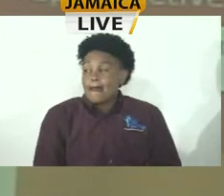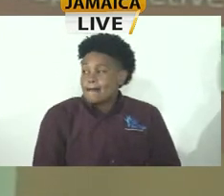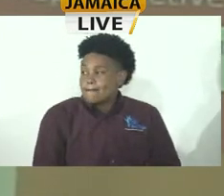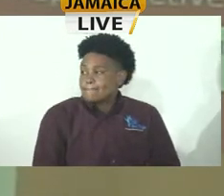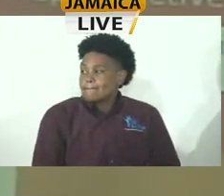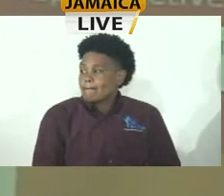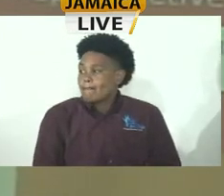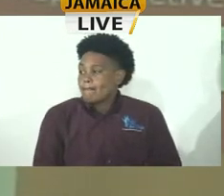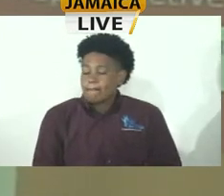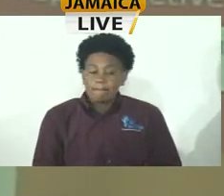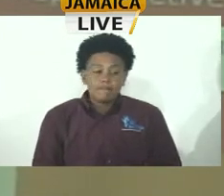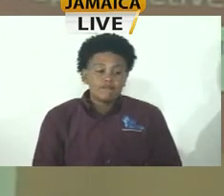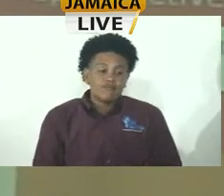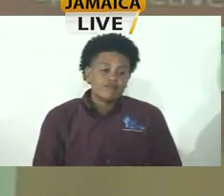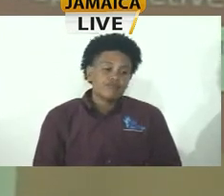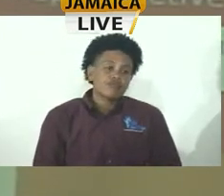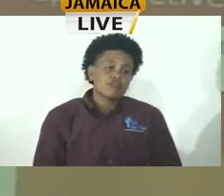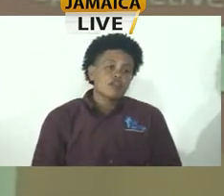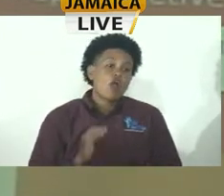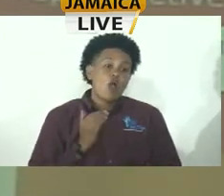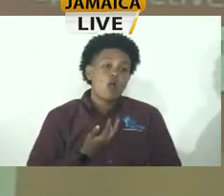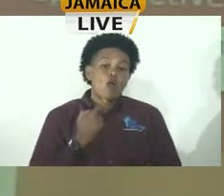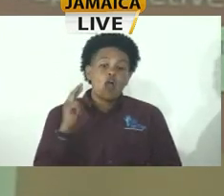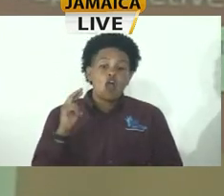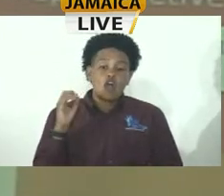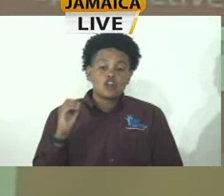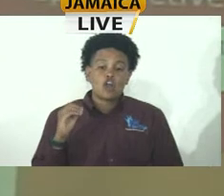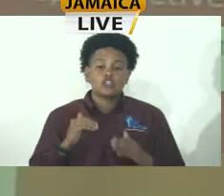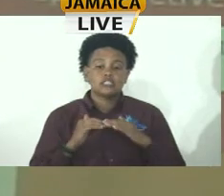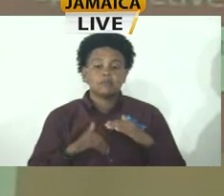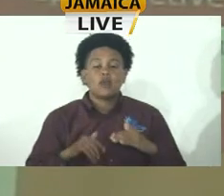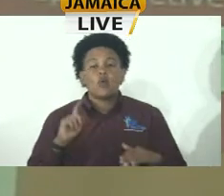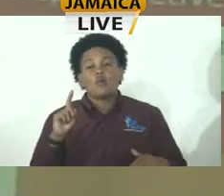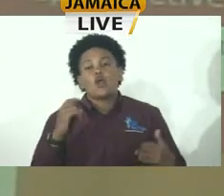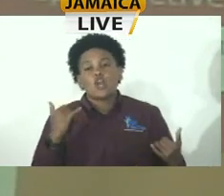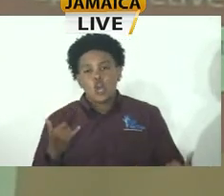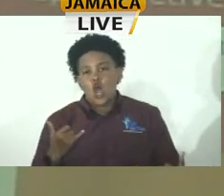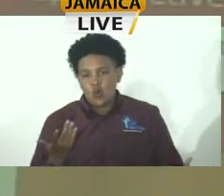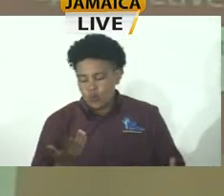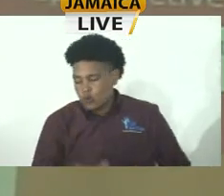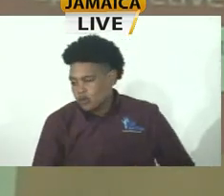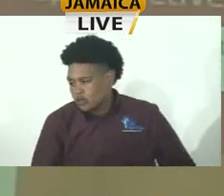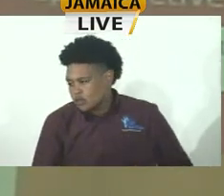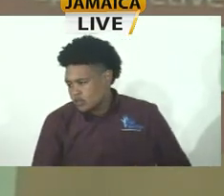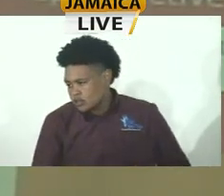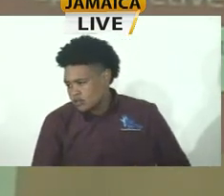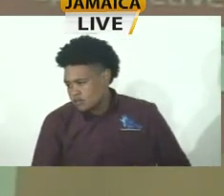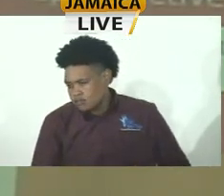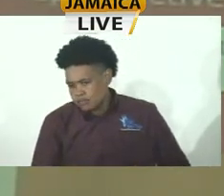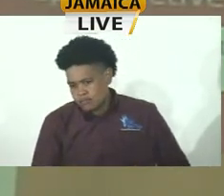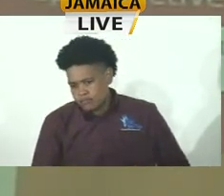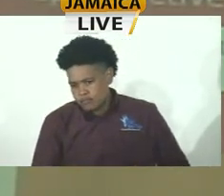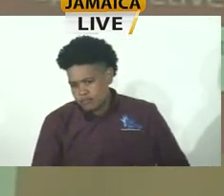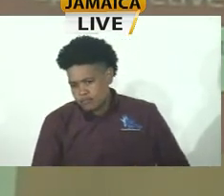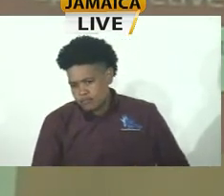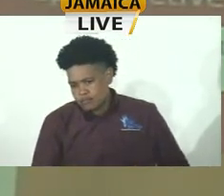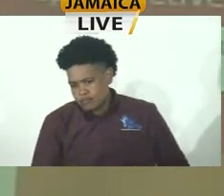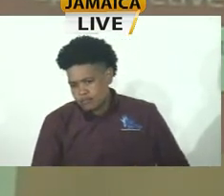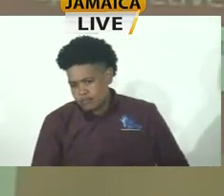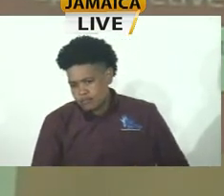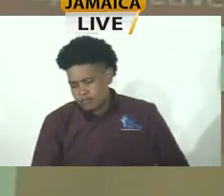our not no madam speaker is below one it is hovering sometimes